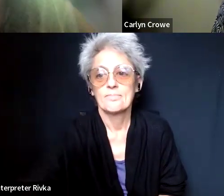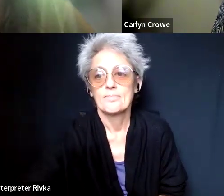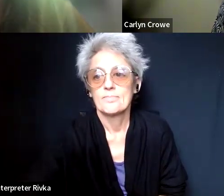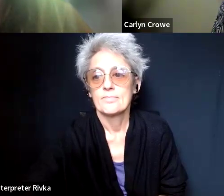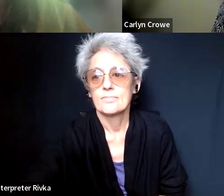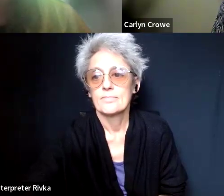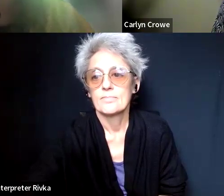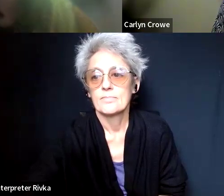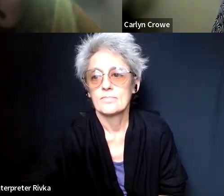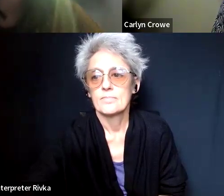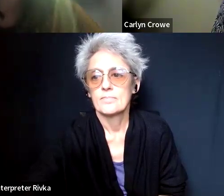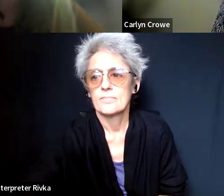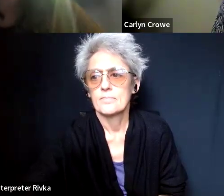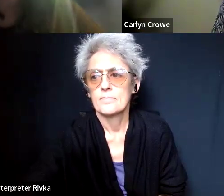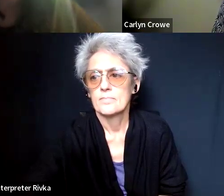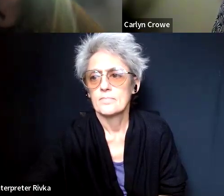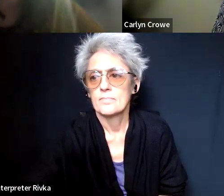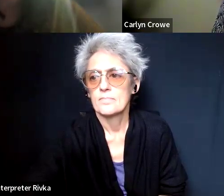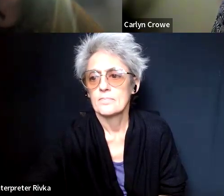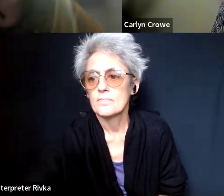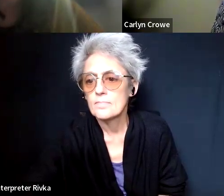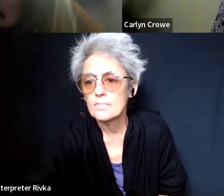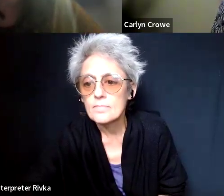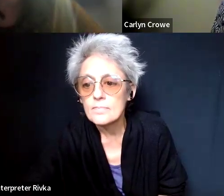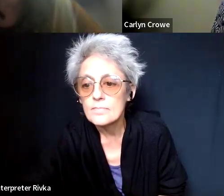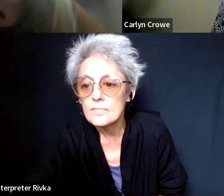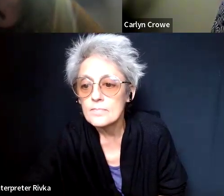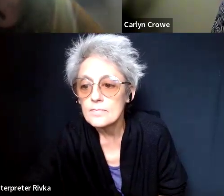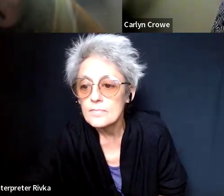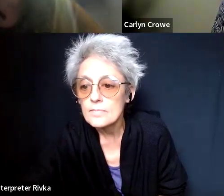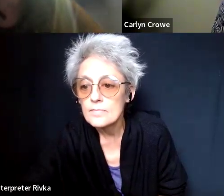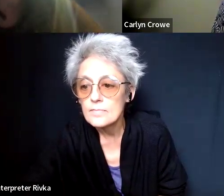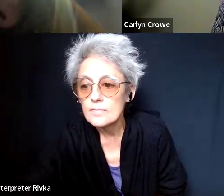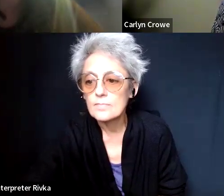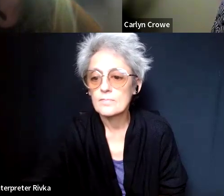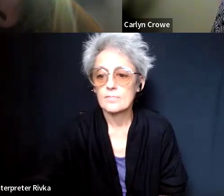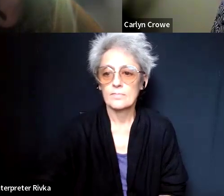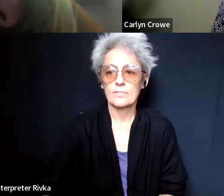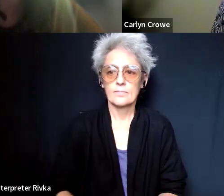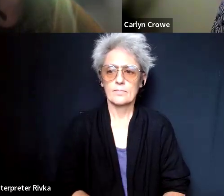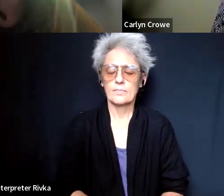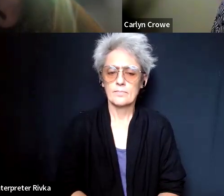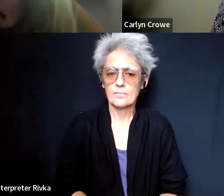Yes. One thing I had put in the chat, and I saw another person too, have any candidates confirmed their